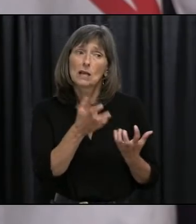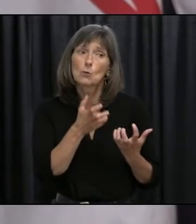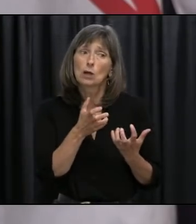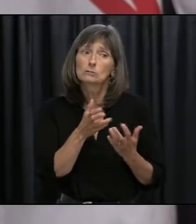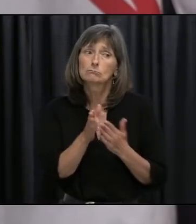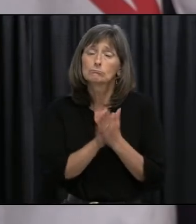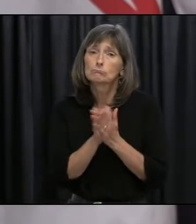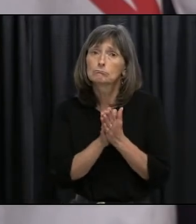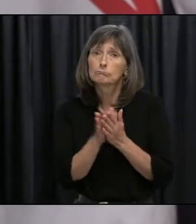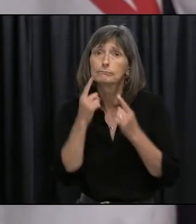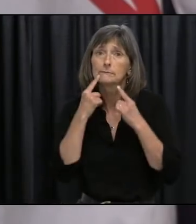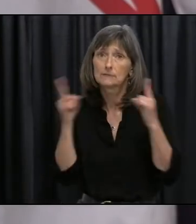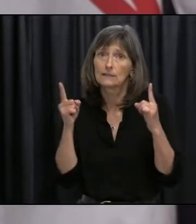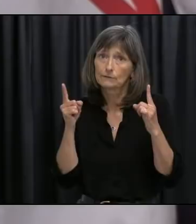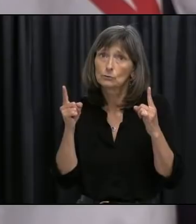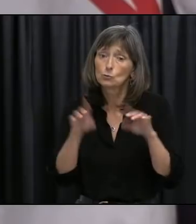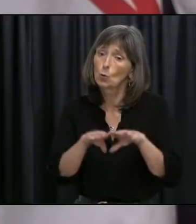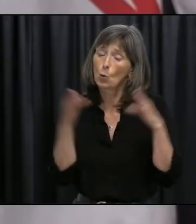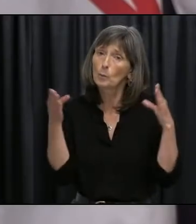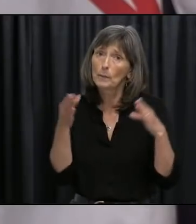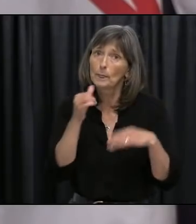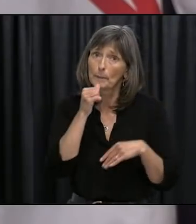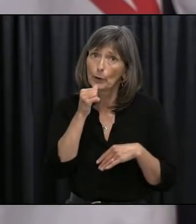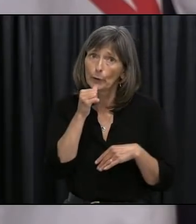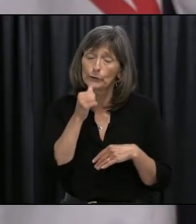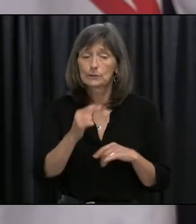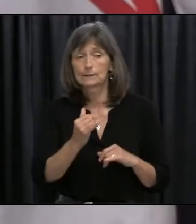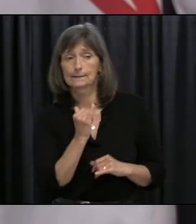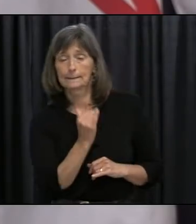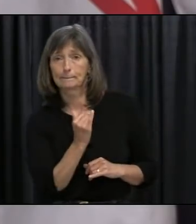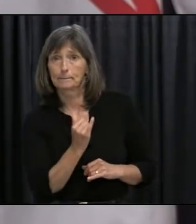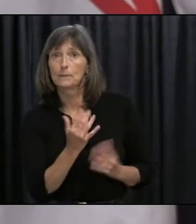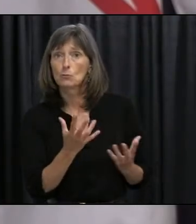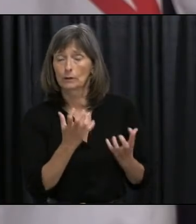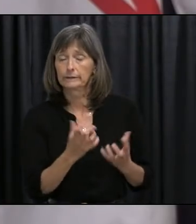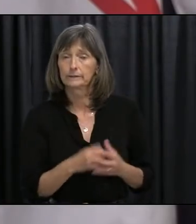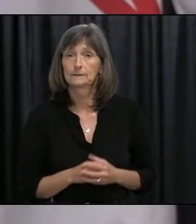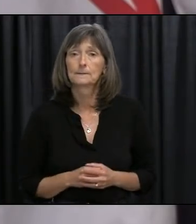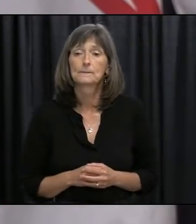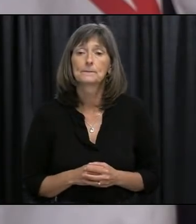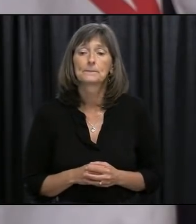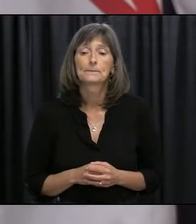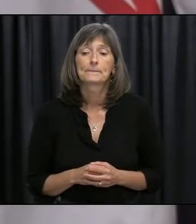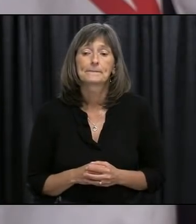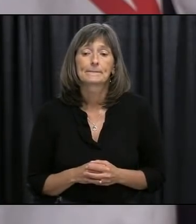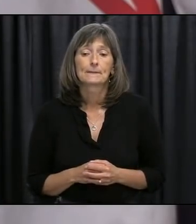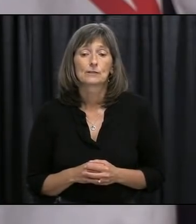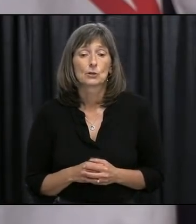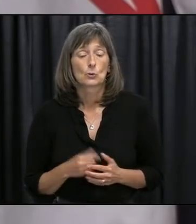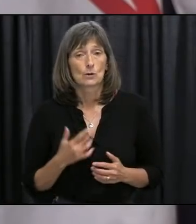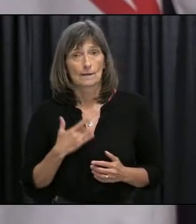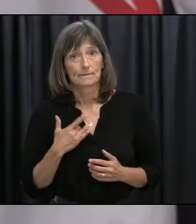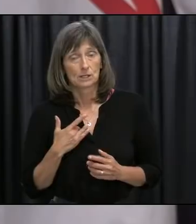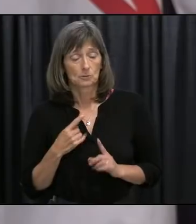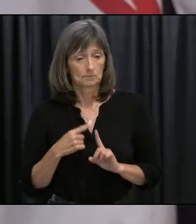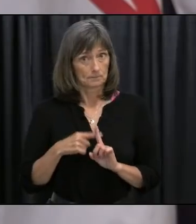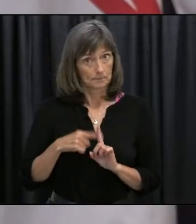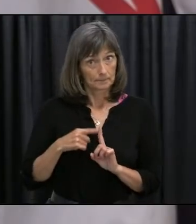as eager to make this work as we are. So I'm very encouraged